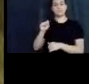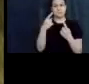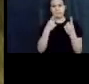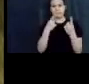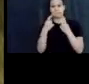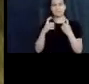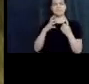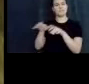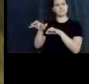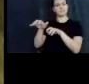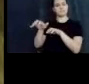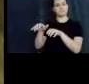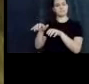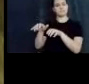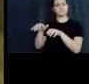chat.